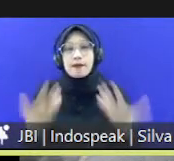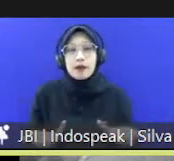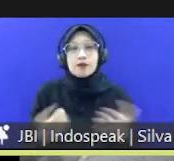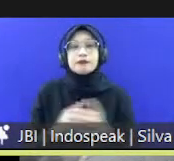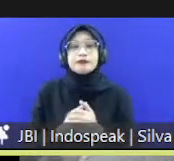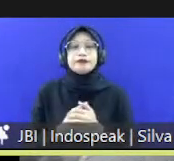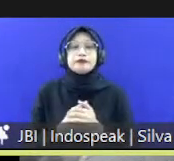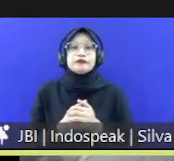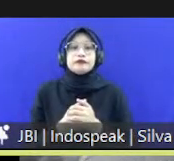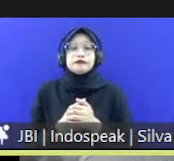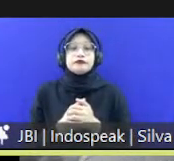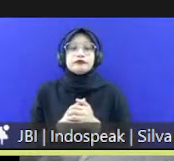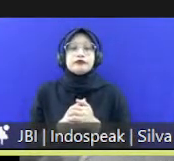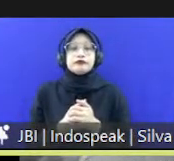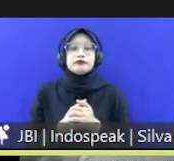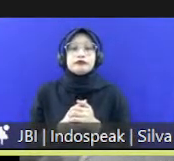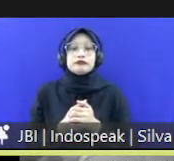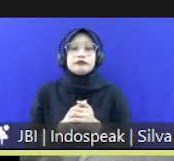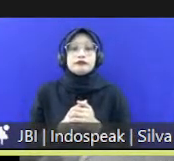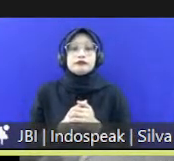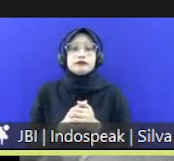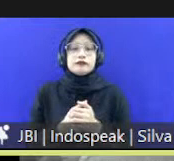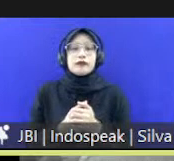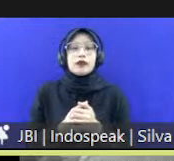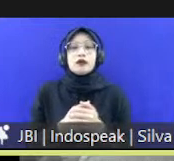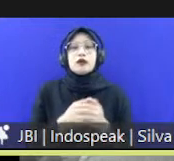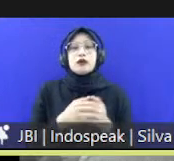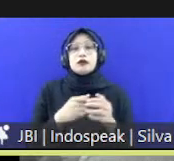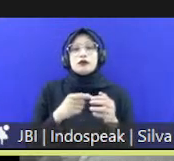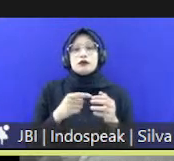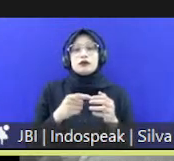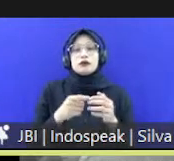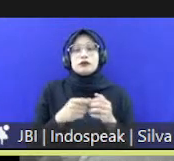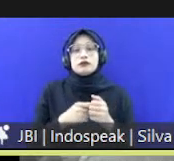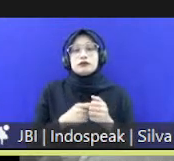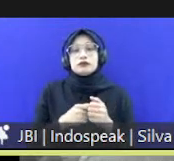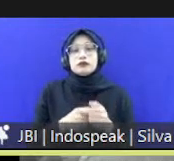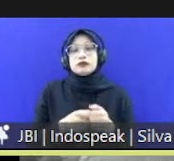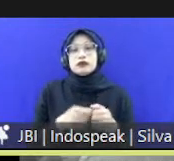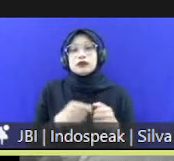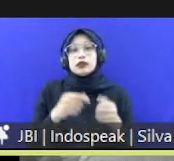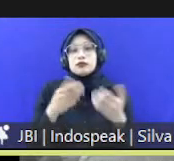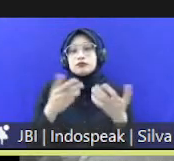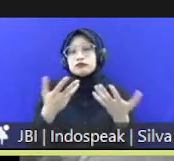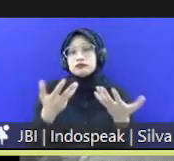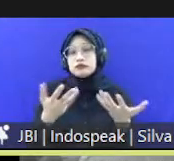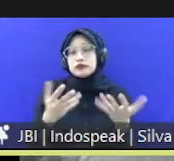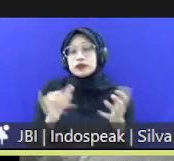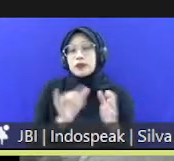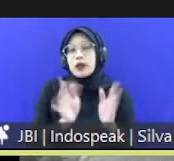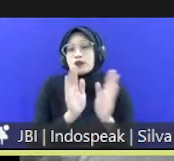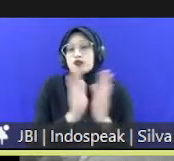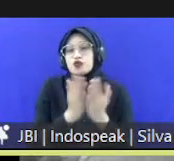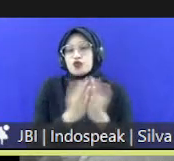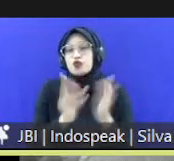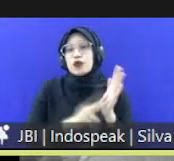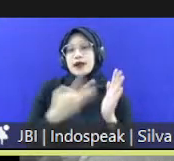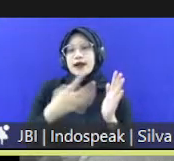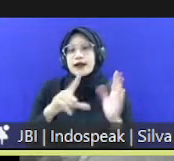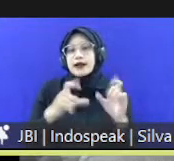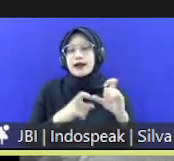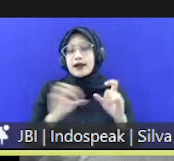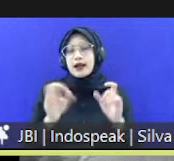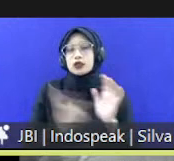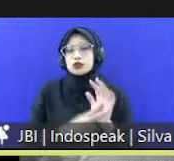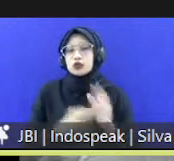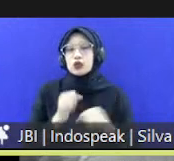And in particular, it lacks something equivalent to a chapter that Joan Nelson contributed to a book called Crucial Needs, Weak Incentives,